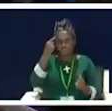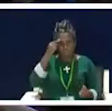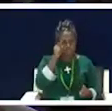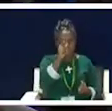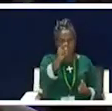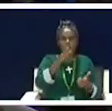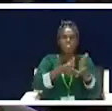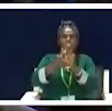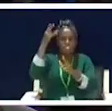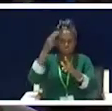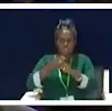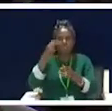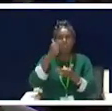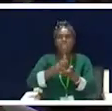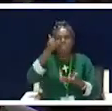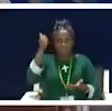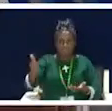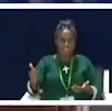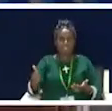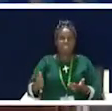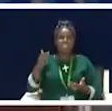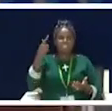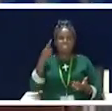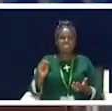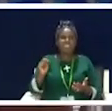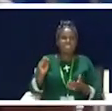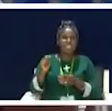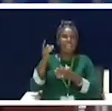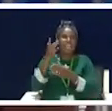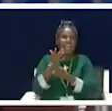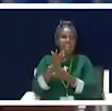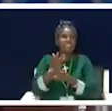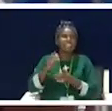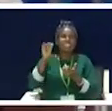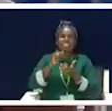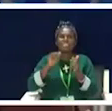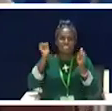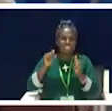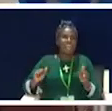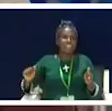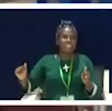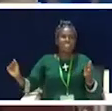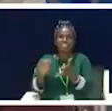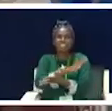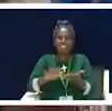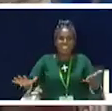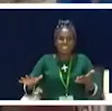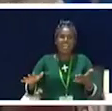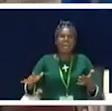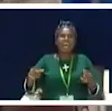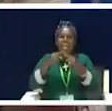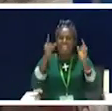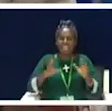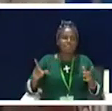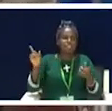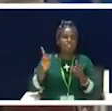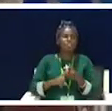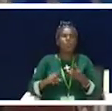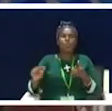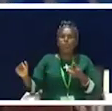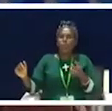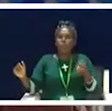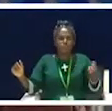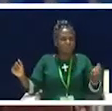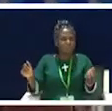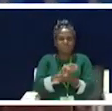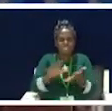Jesus. The arm that can scatter enemy to pieces, according to Psalm 89 verse 10.